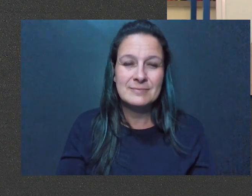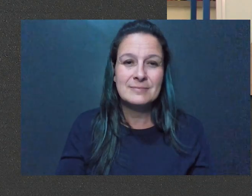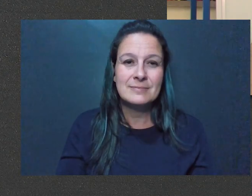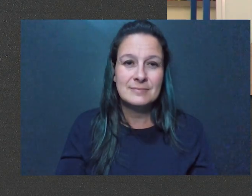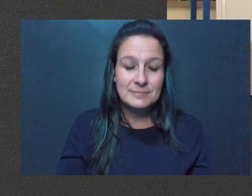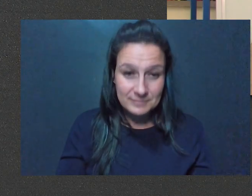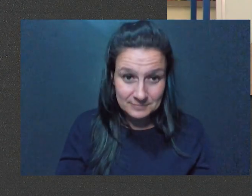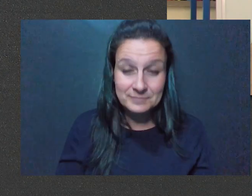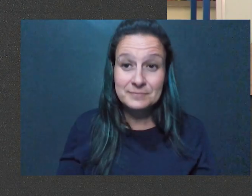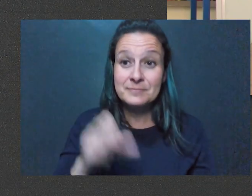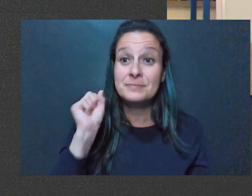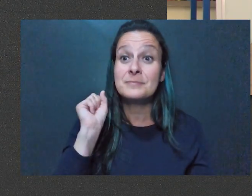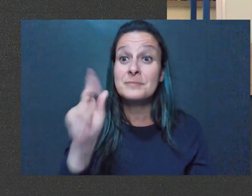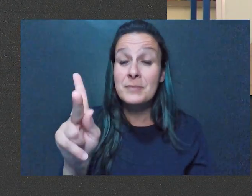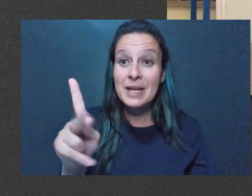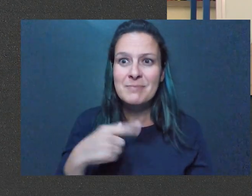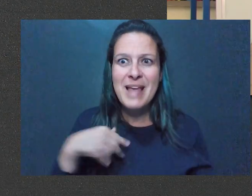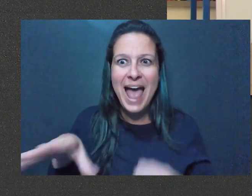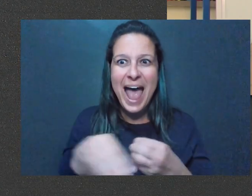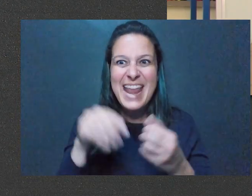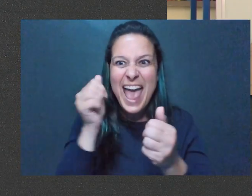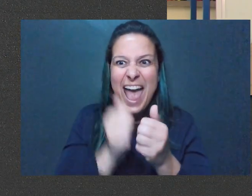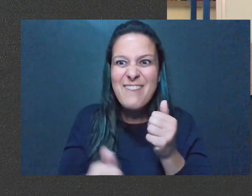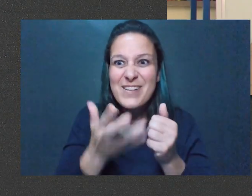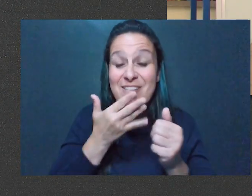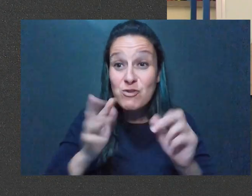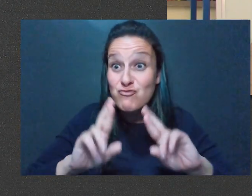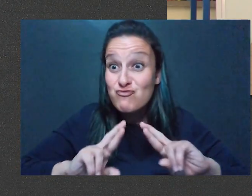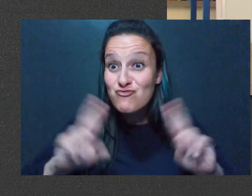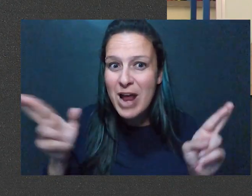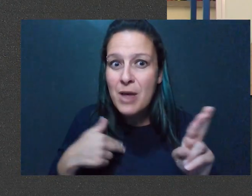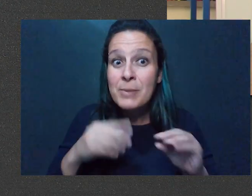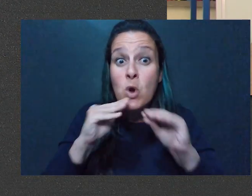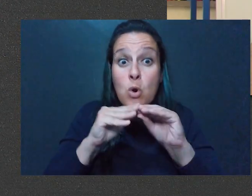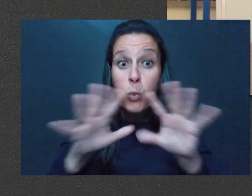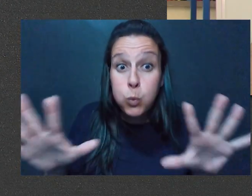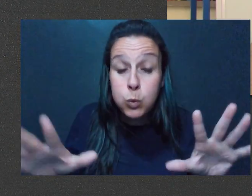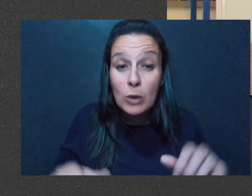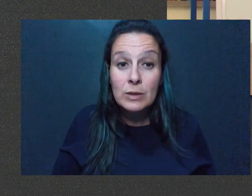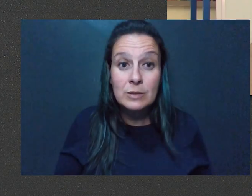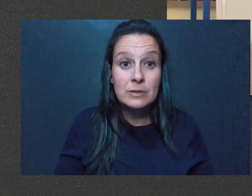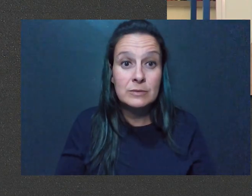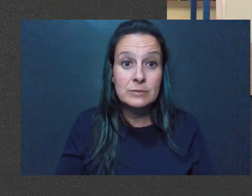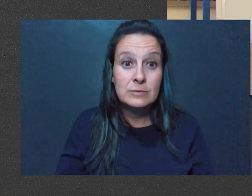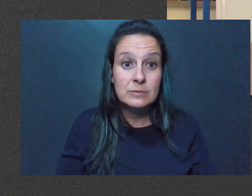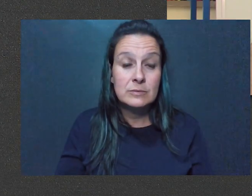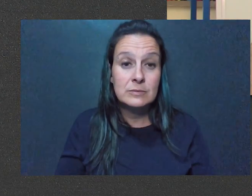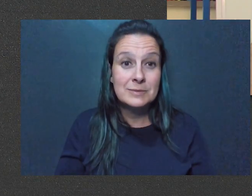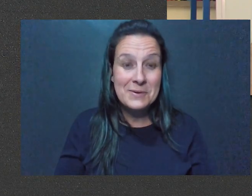breath. Okay, I added every color. Are you ready? Now I'm gonna blow.